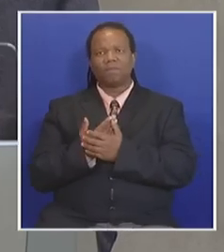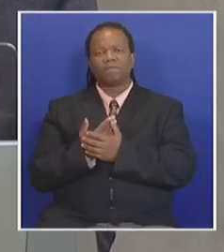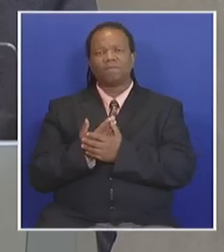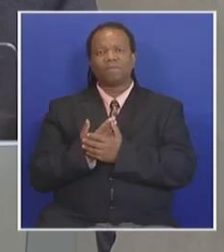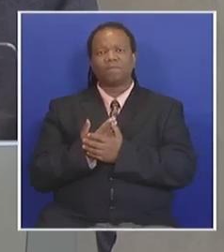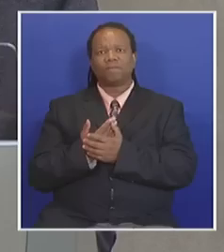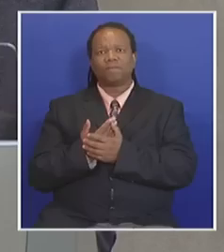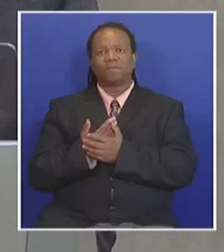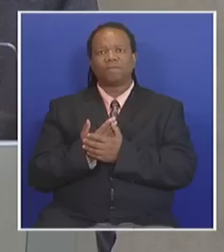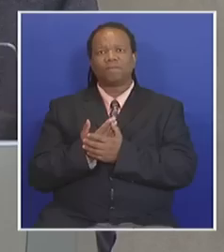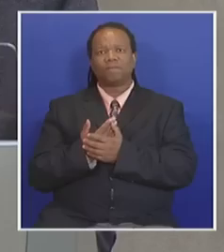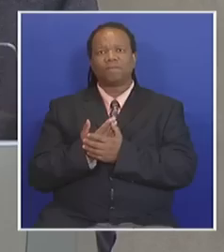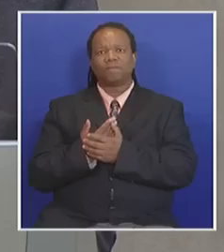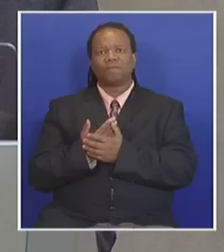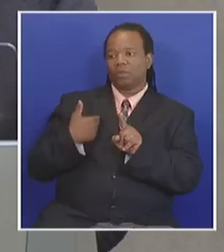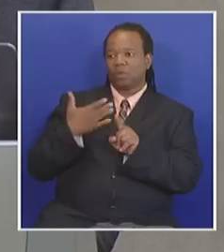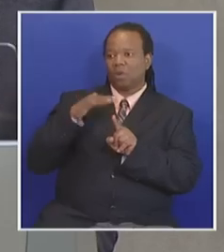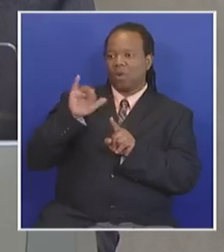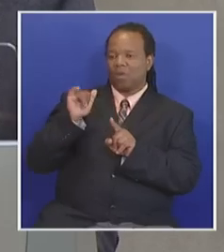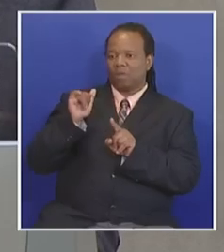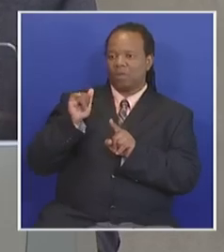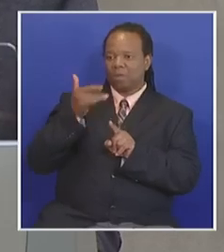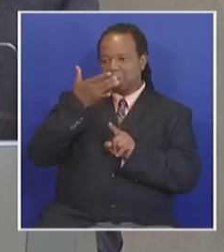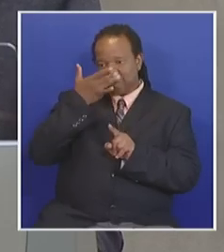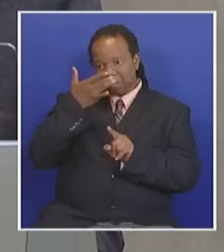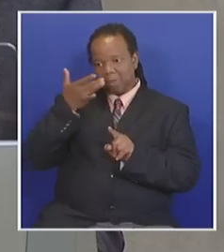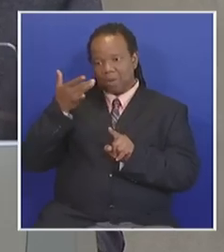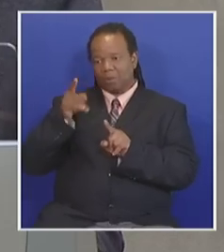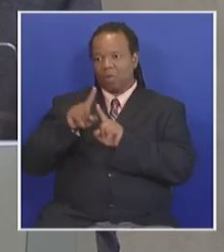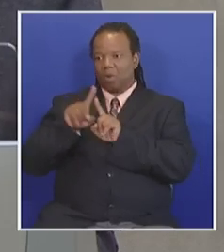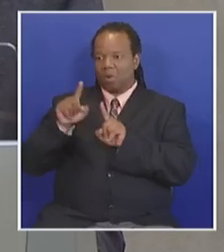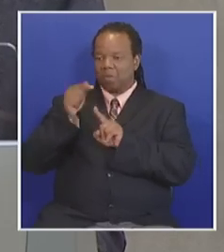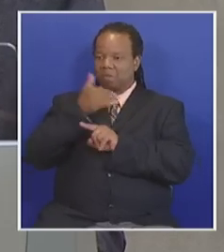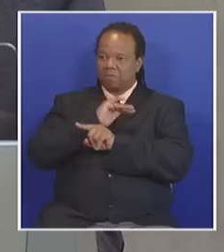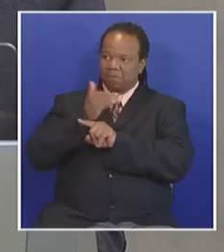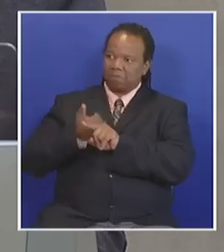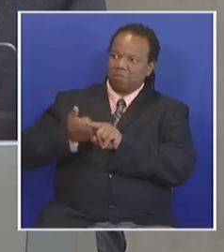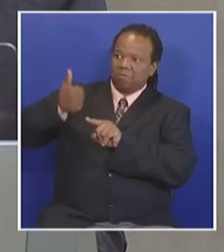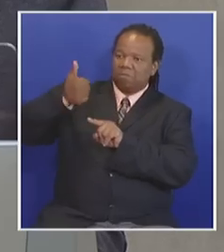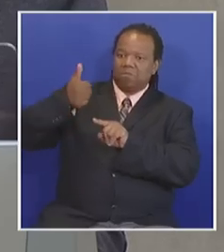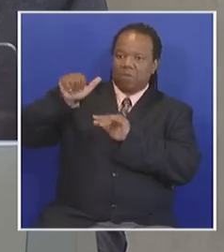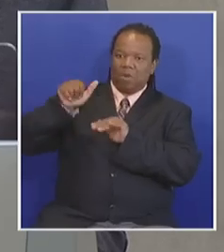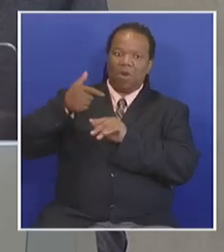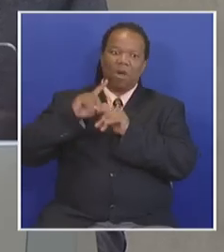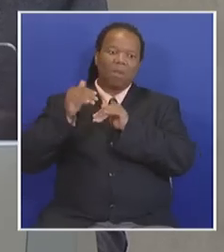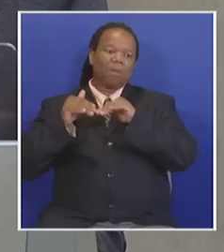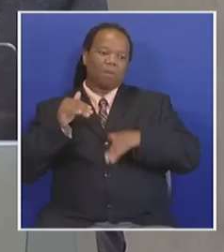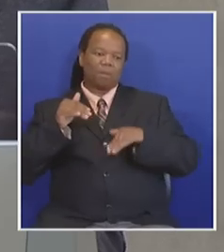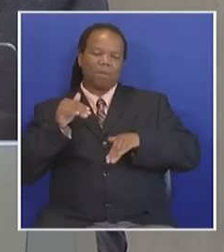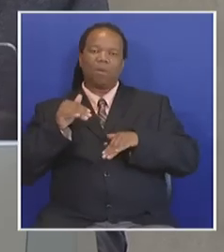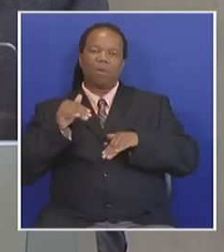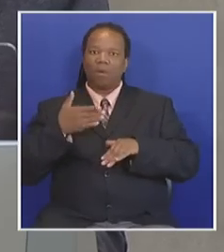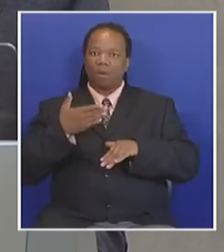sexist bias perpetuate patriarchy by chauvinism behavioral attitude. To make it even worse, coupled